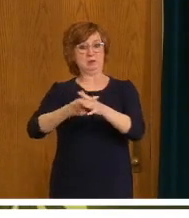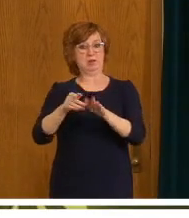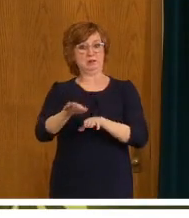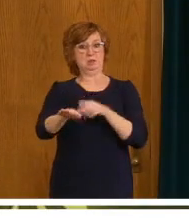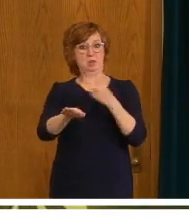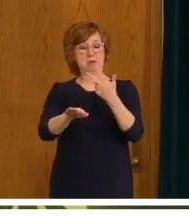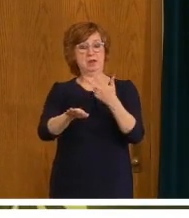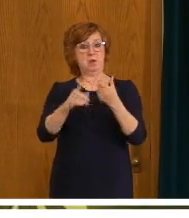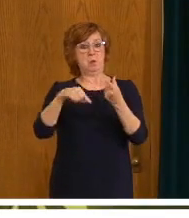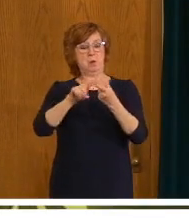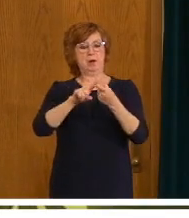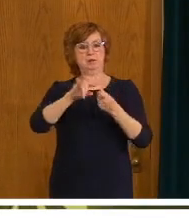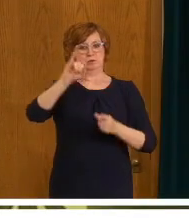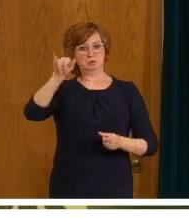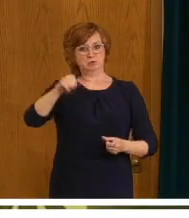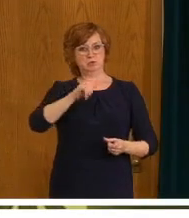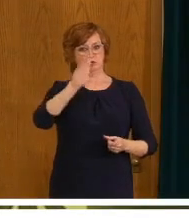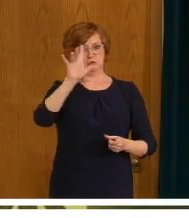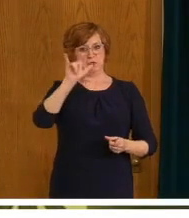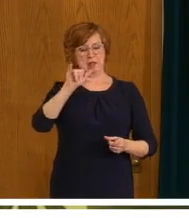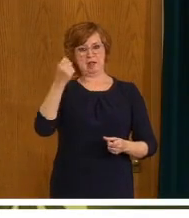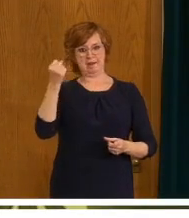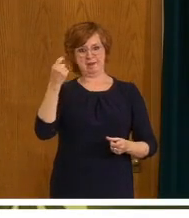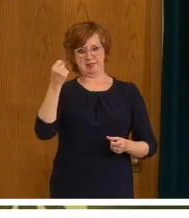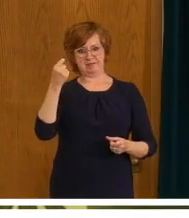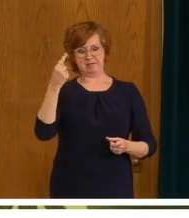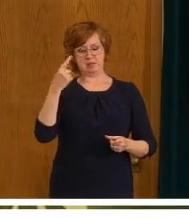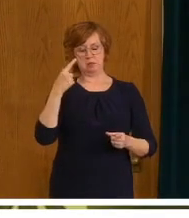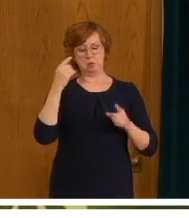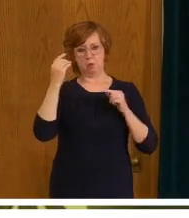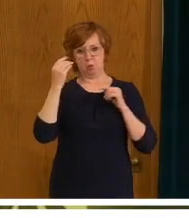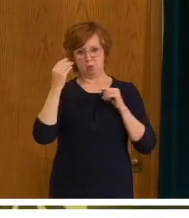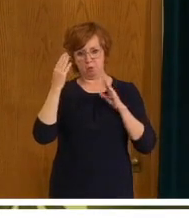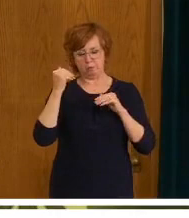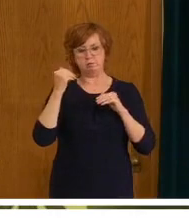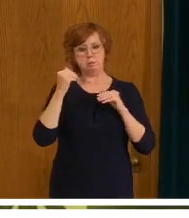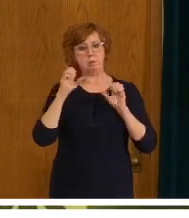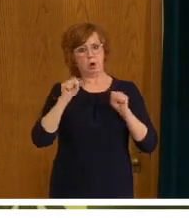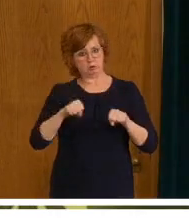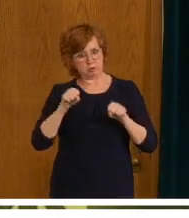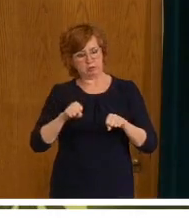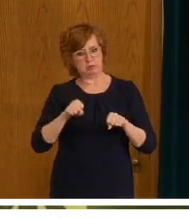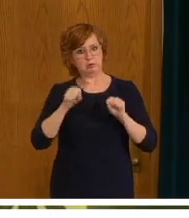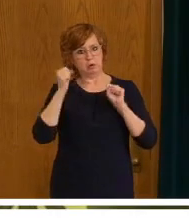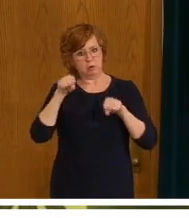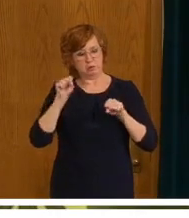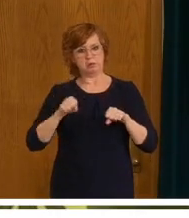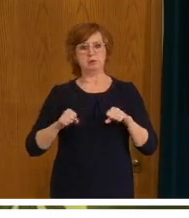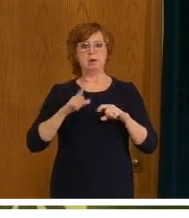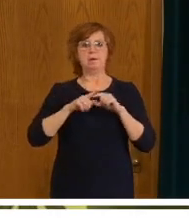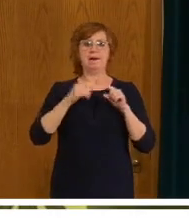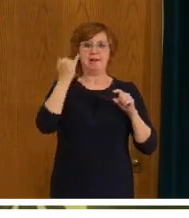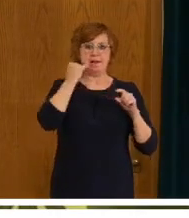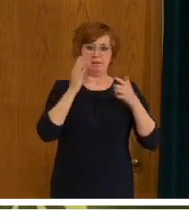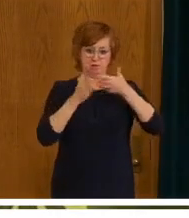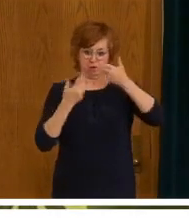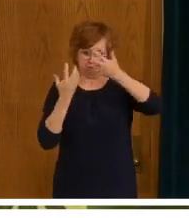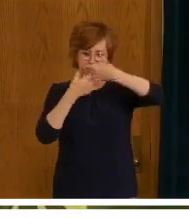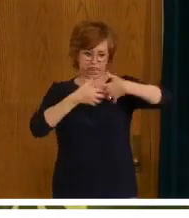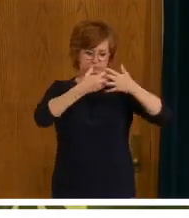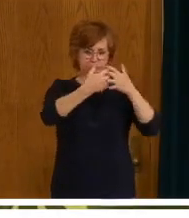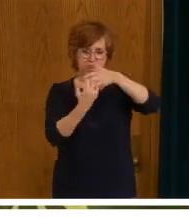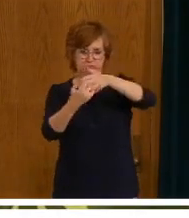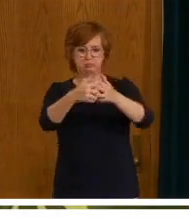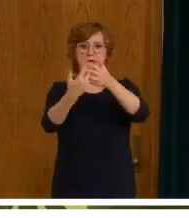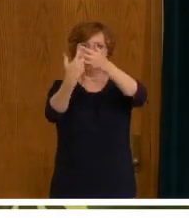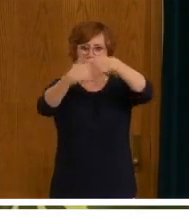July the 11th, provided that we do meet that Step 3 threshold or that Step 3 target prior to June the 20th, when Step